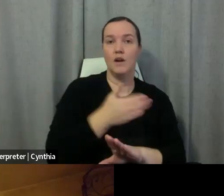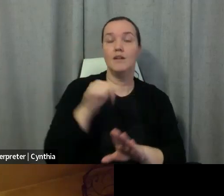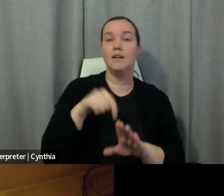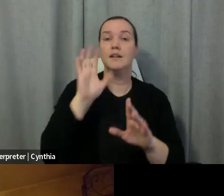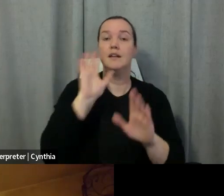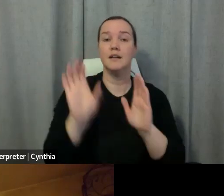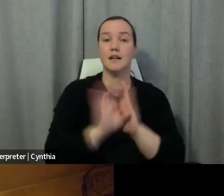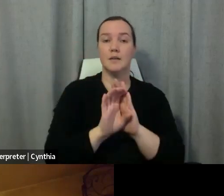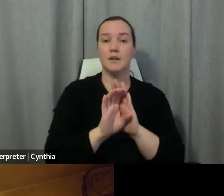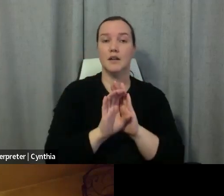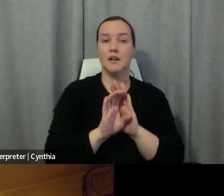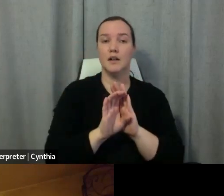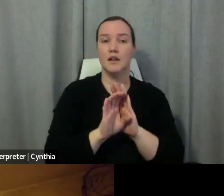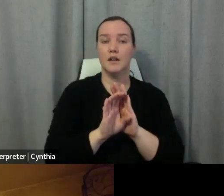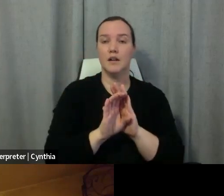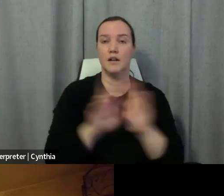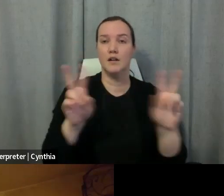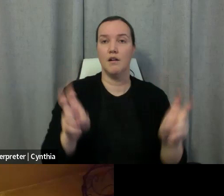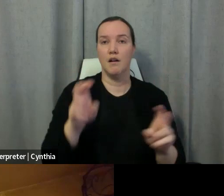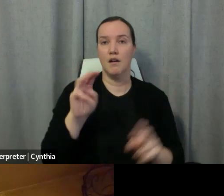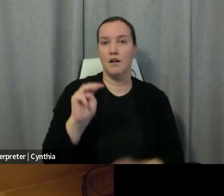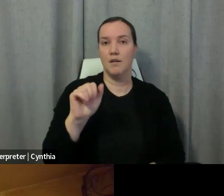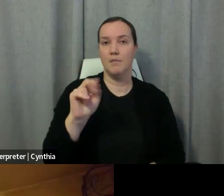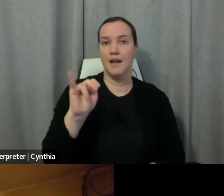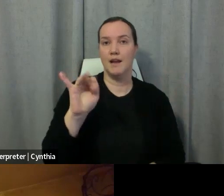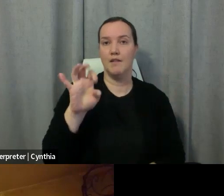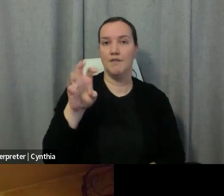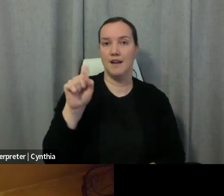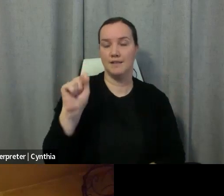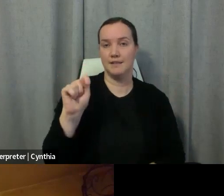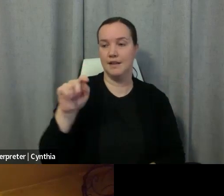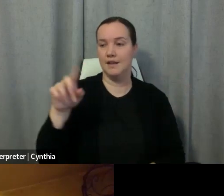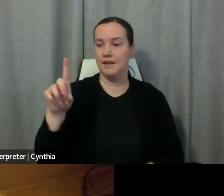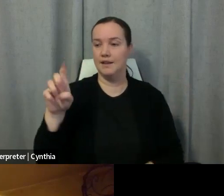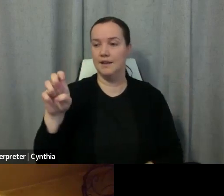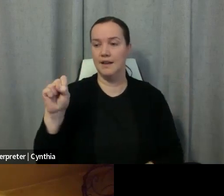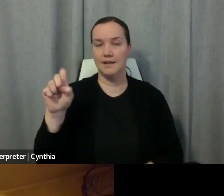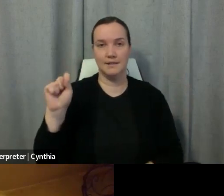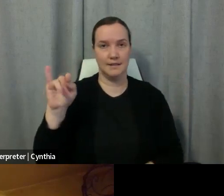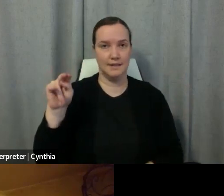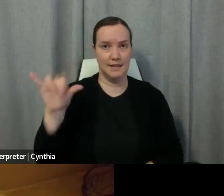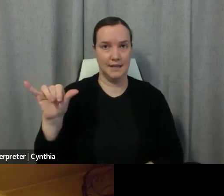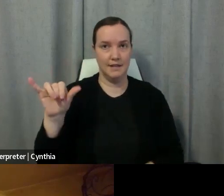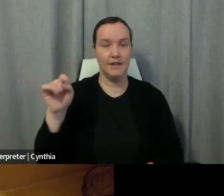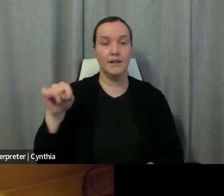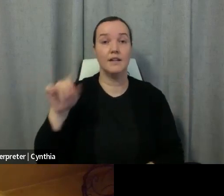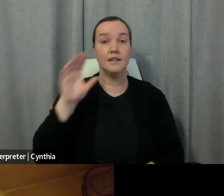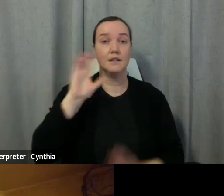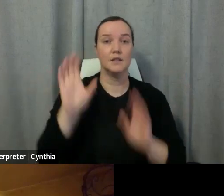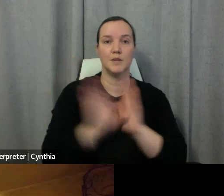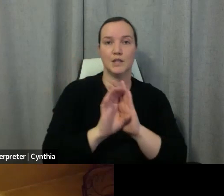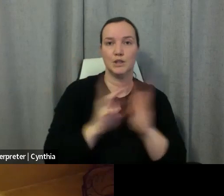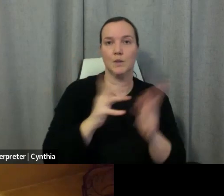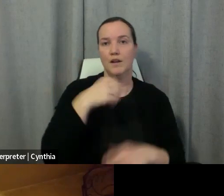image titled Manifest Destiny. And it is of a figure of a white woman